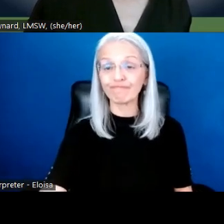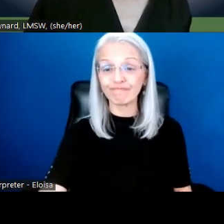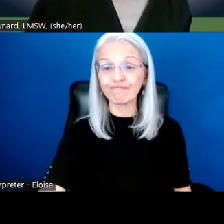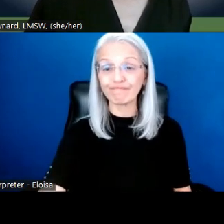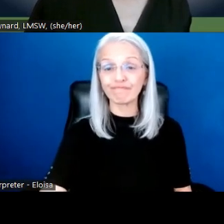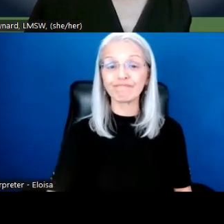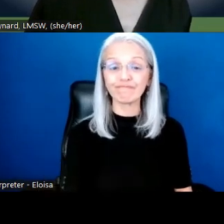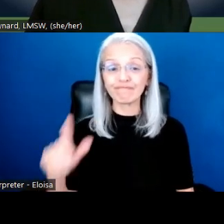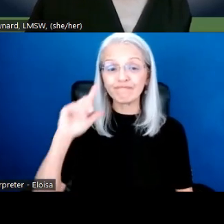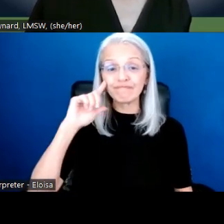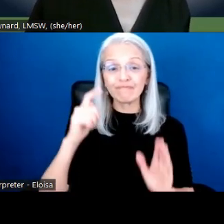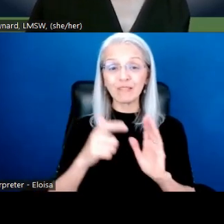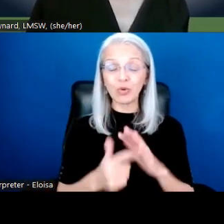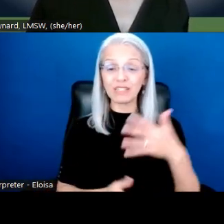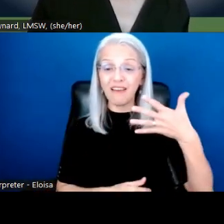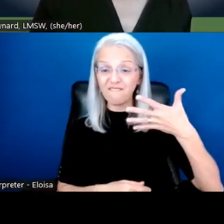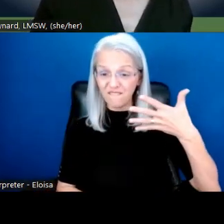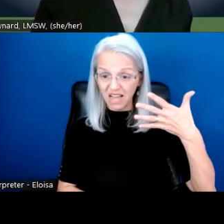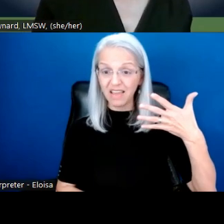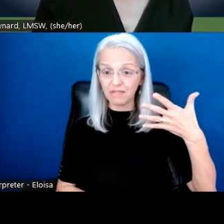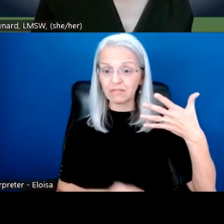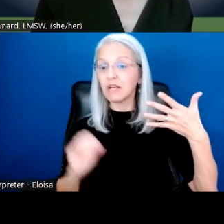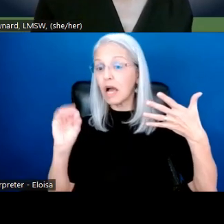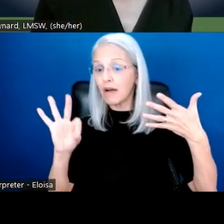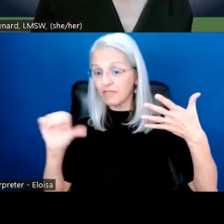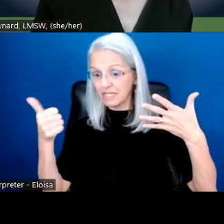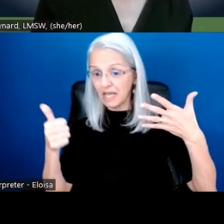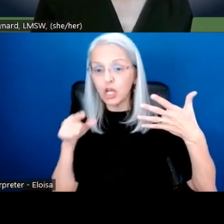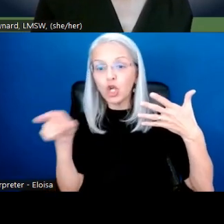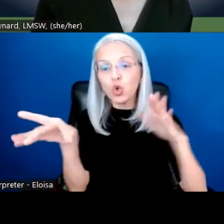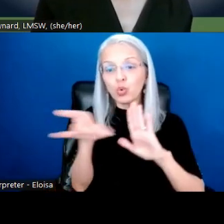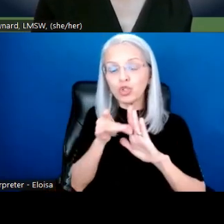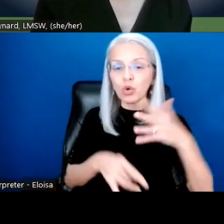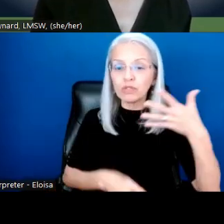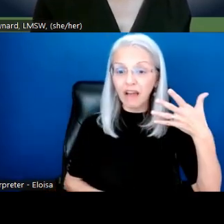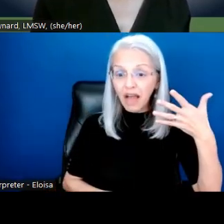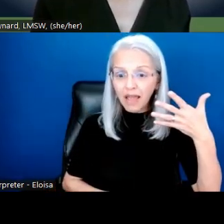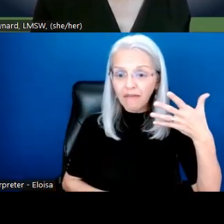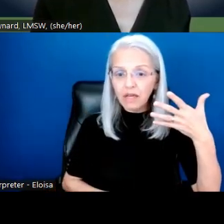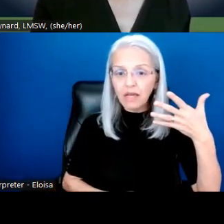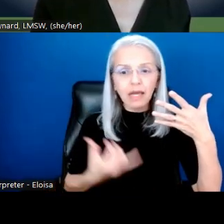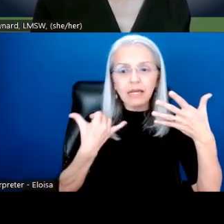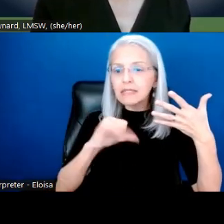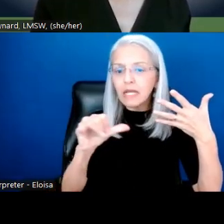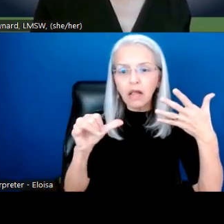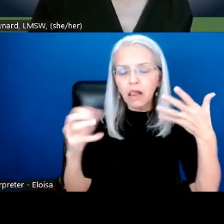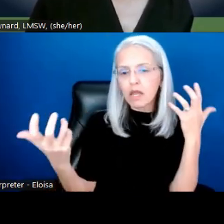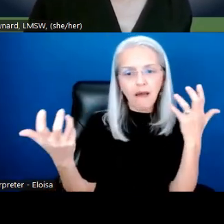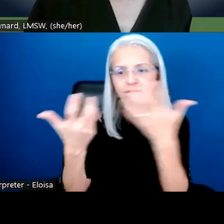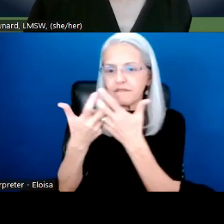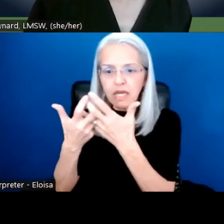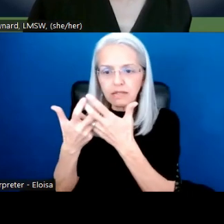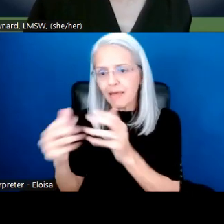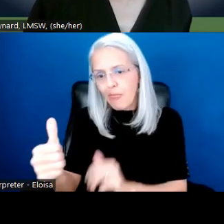We see that 5 of those 10 items you chose still will not fit. There